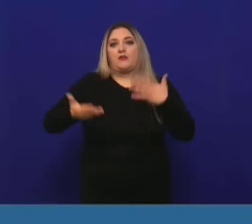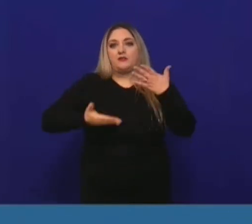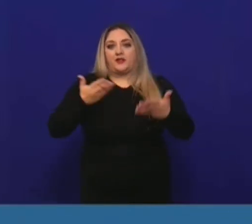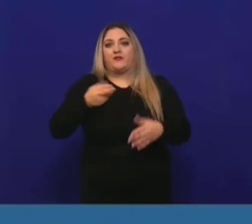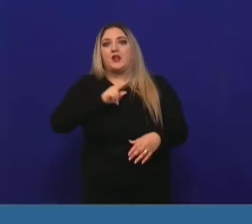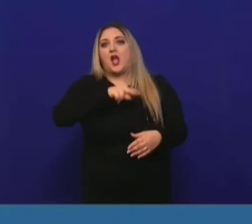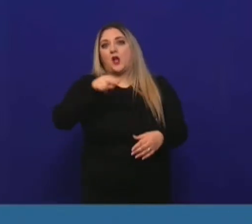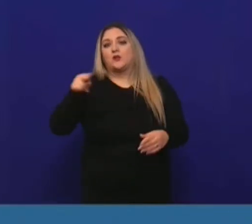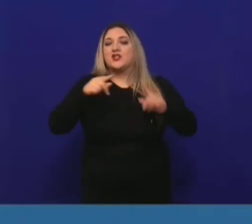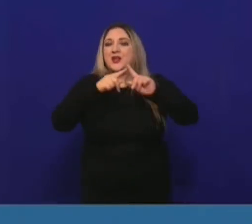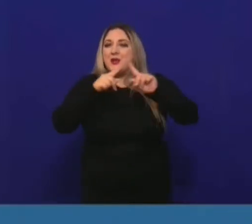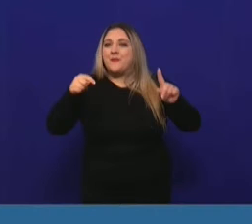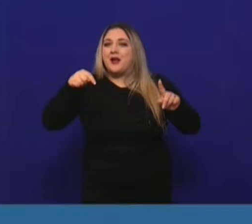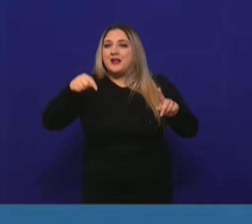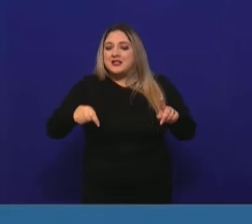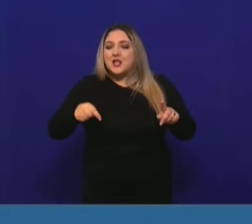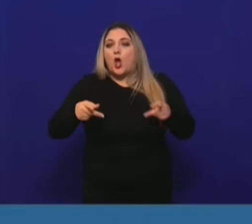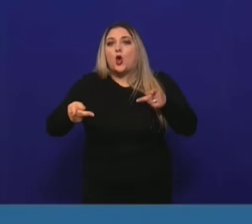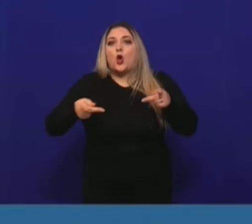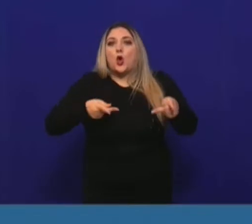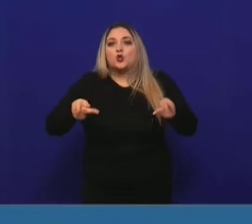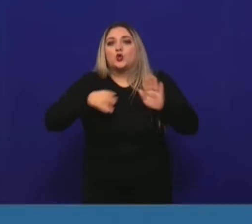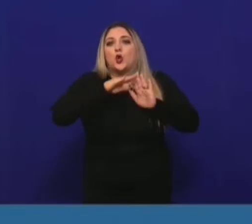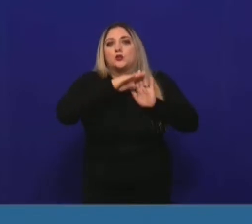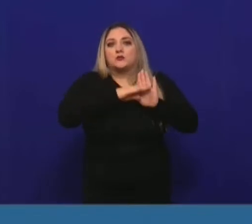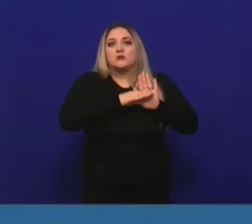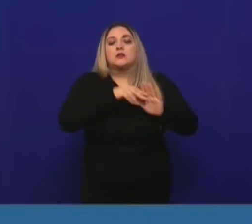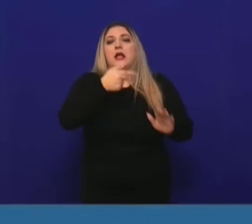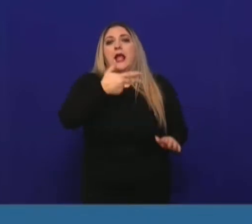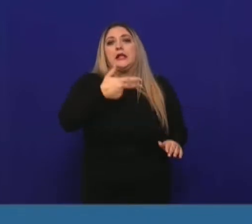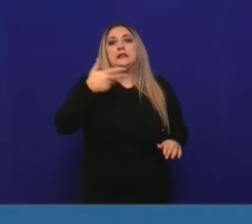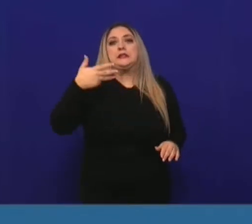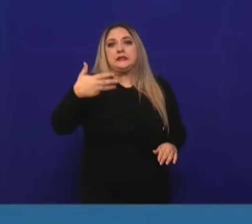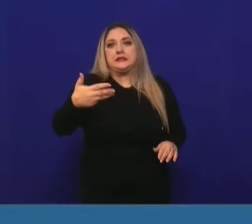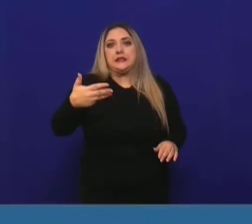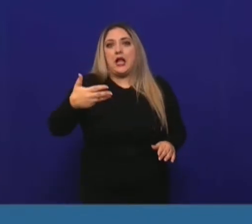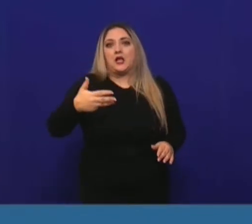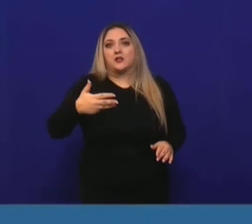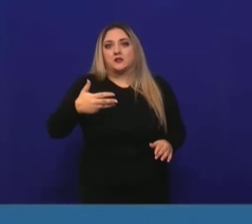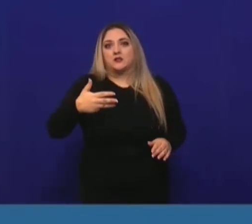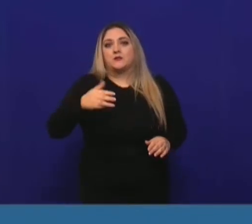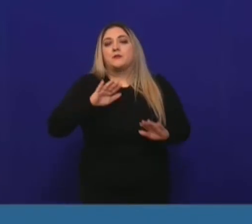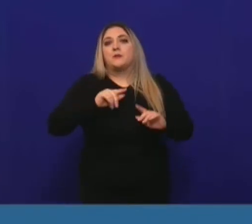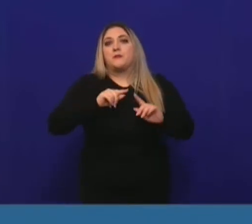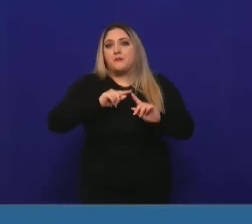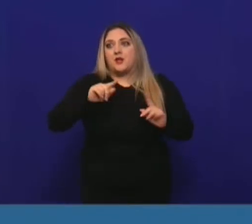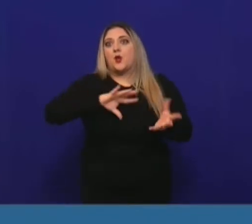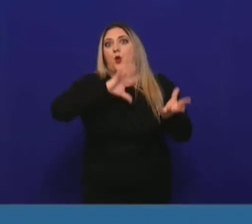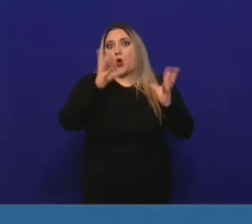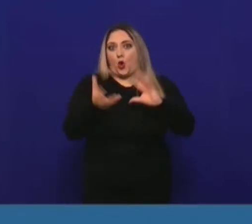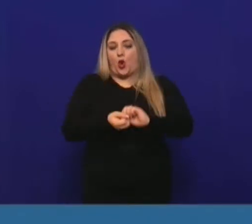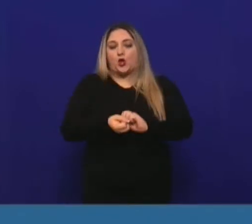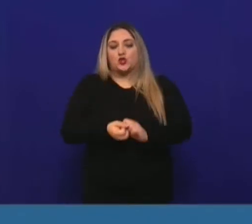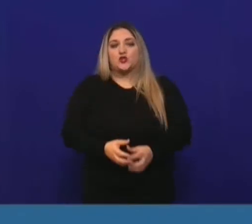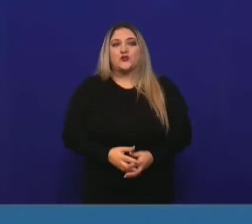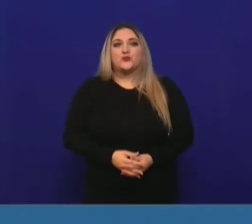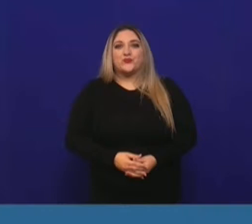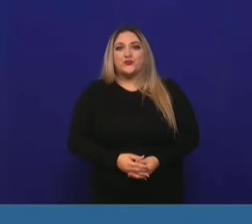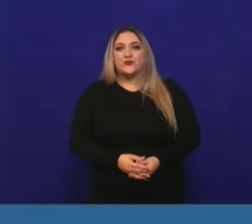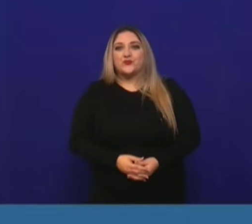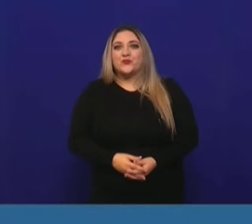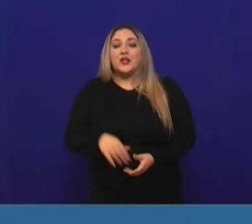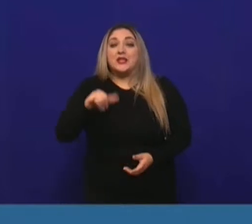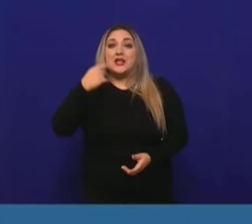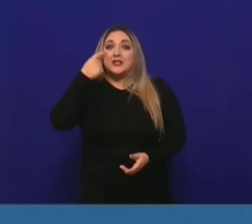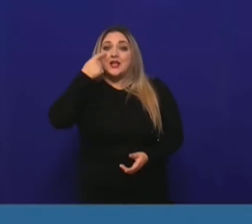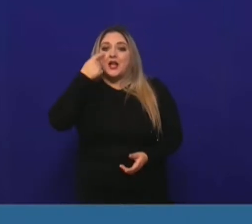issa il-każijiet attivi li hemm bħalissa huwa ta' 89 mit-total ta' każijiet li hemm attivi. Naraw